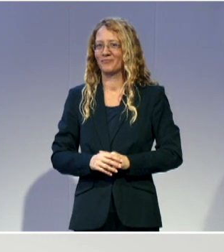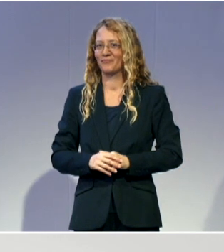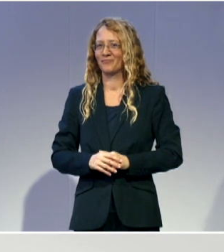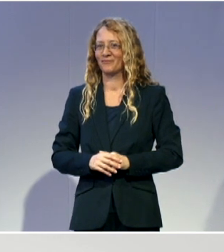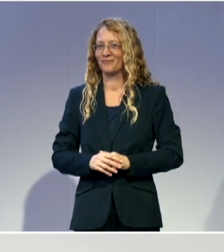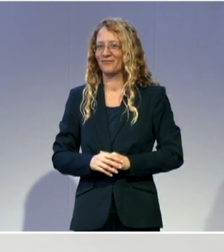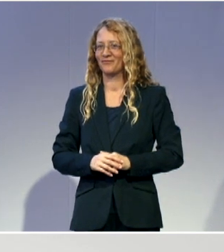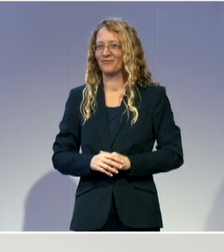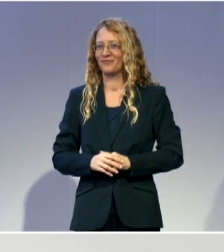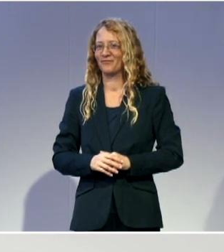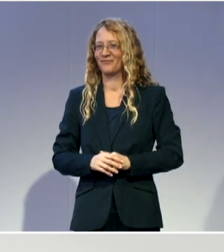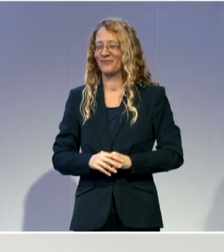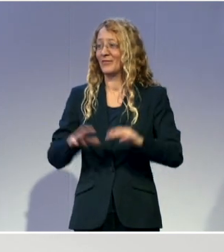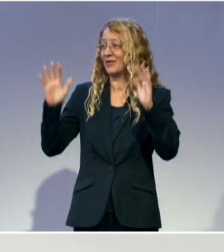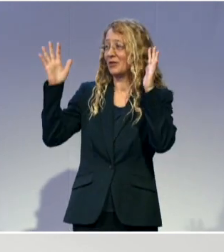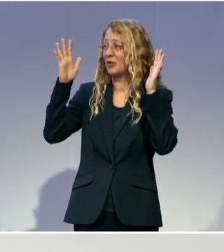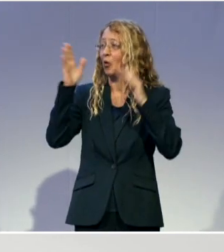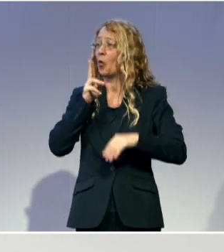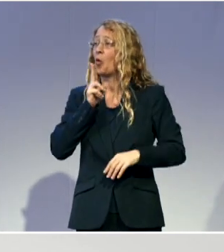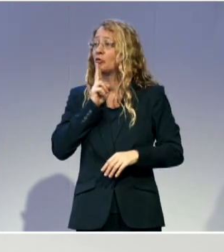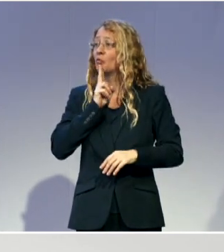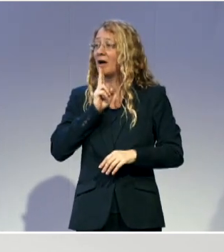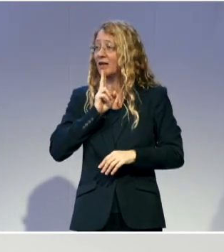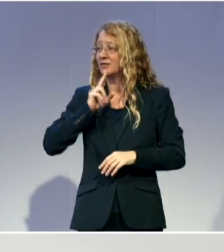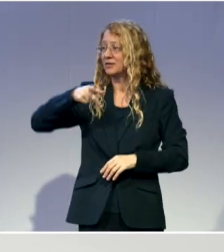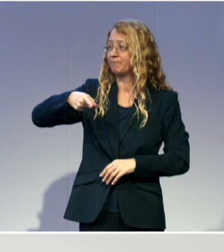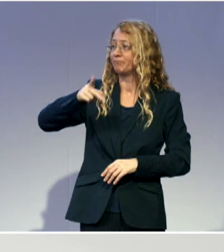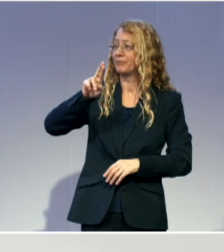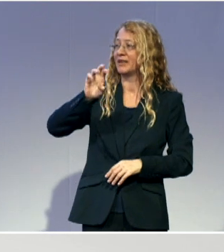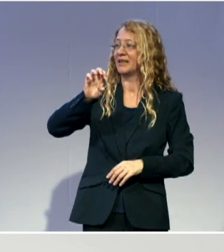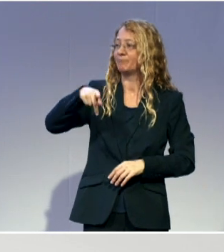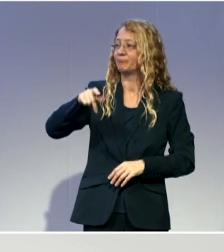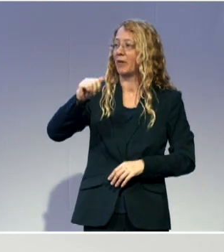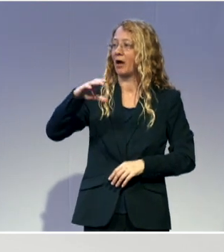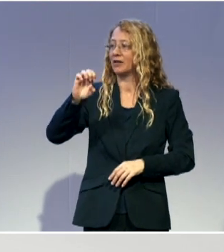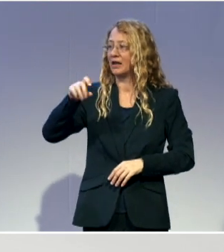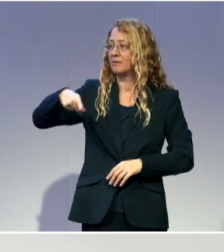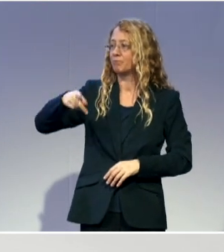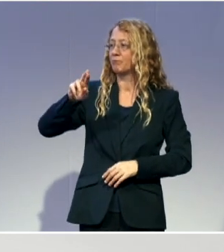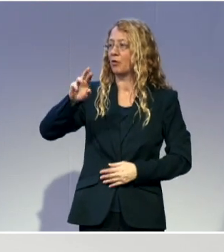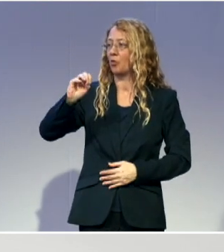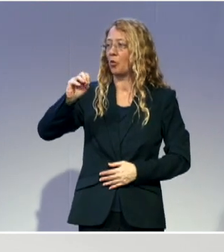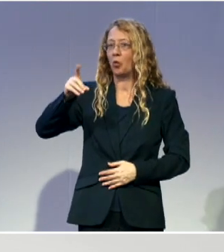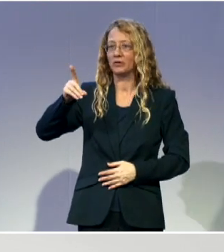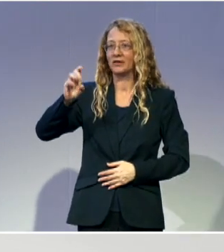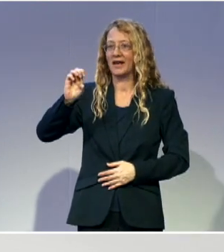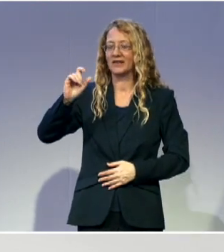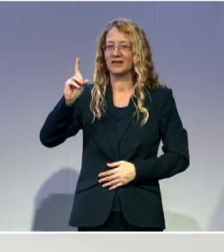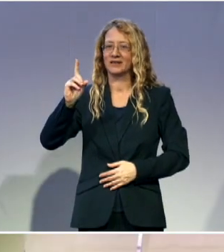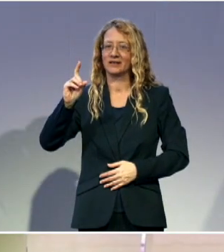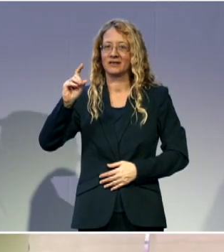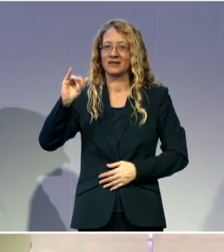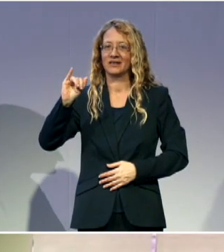Congratulations to Programa de Rehabilitación de Parálisis Cerebral from Honduras. The